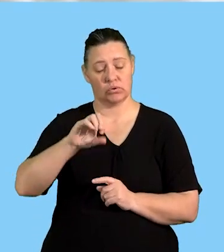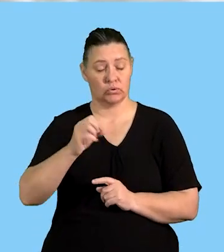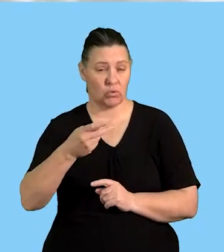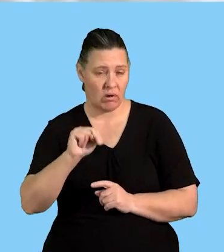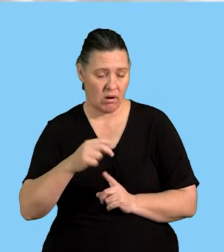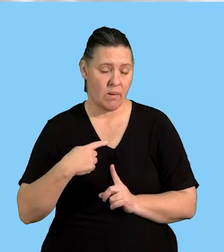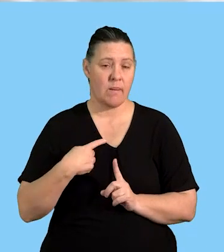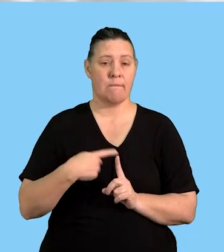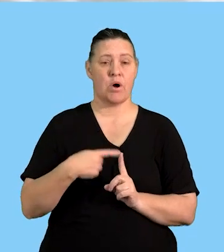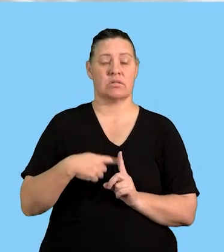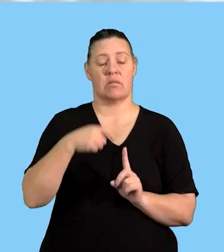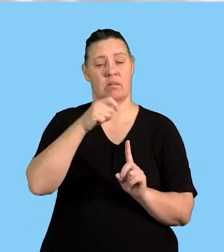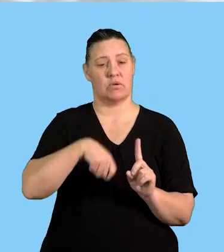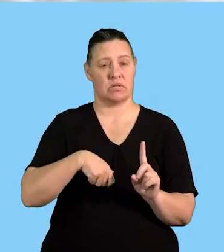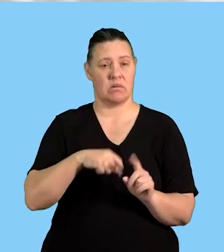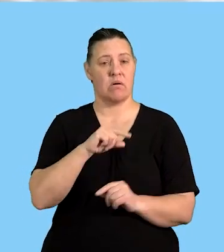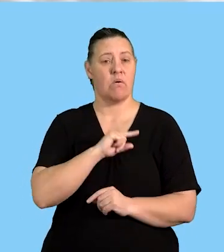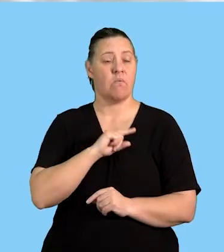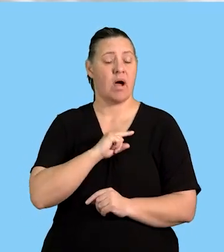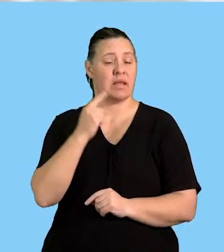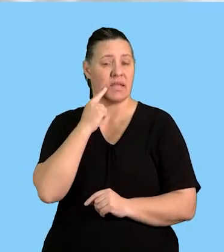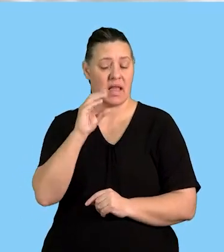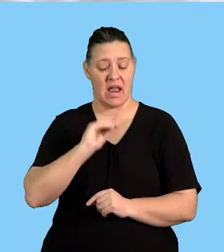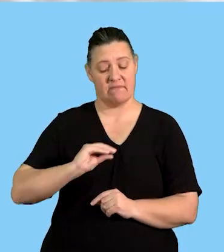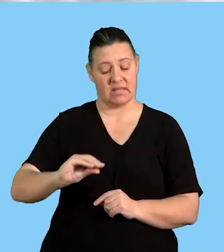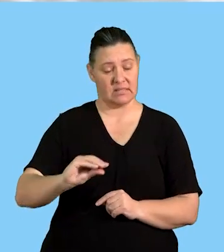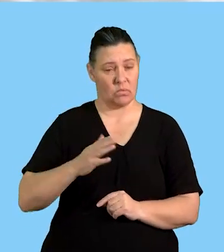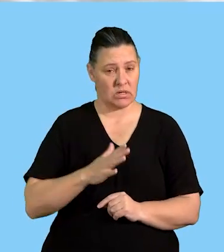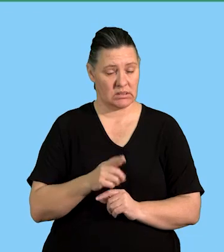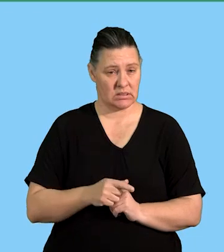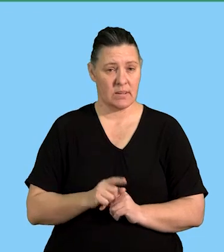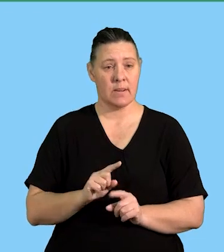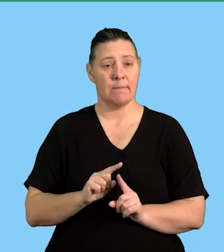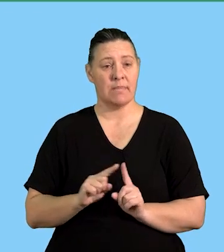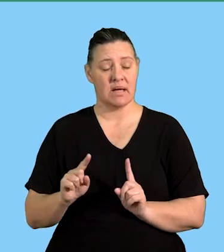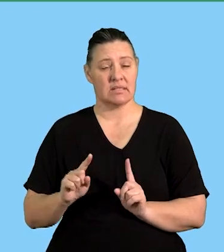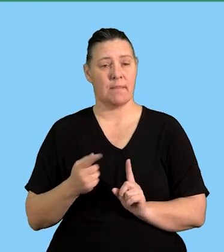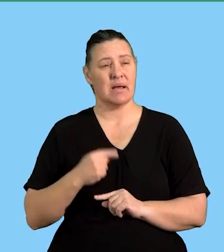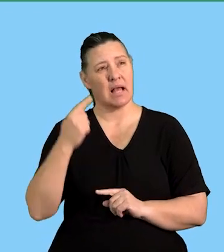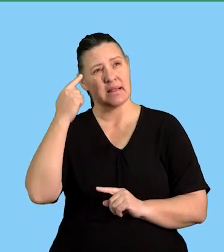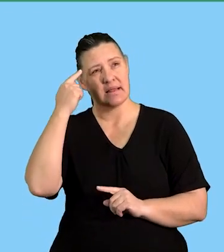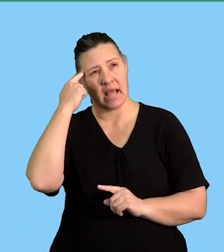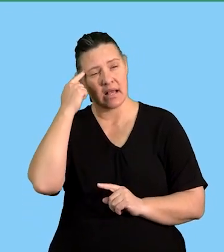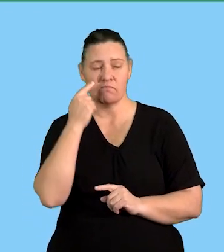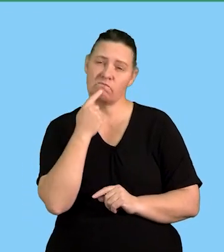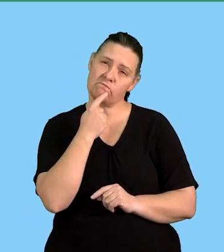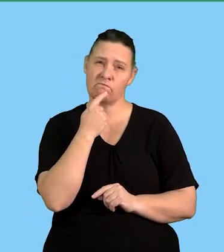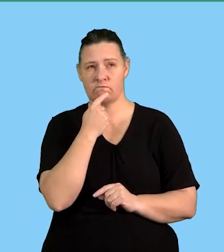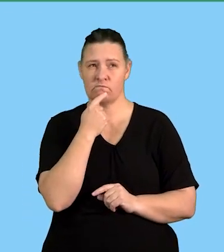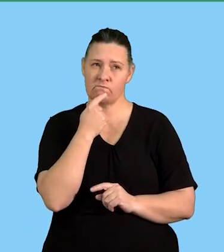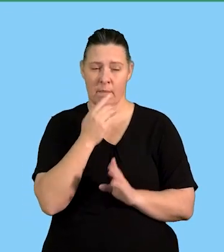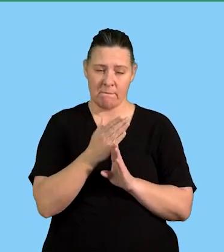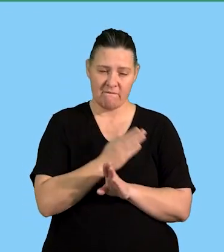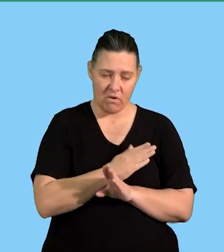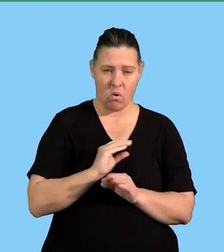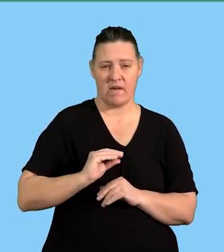is a very, very positive individual because he's thinking about investing. But he has to think about aspects before